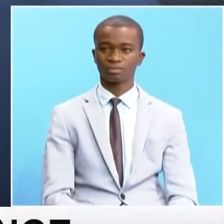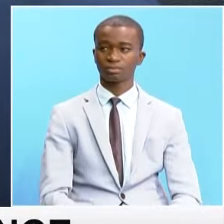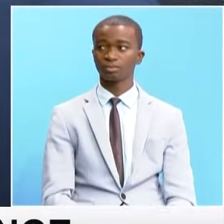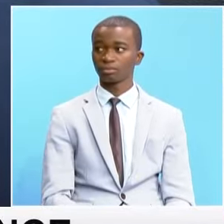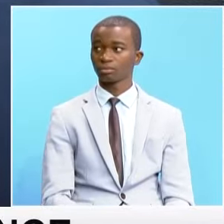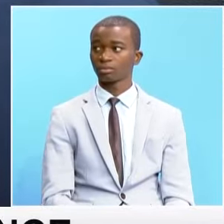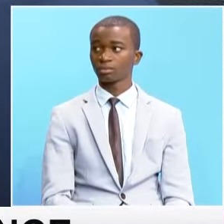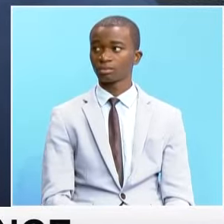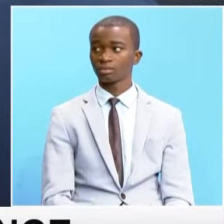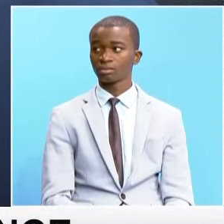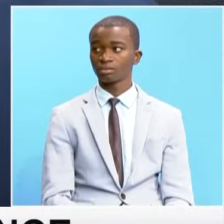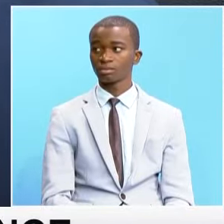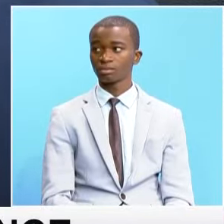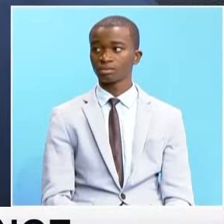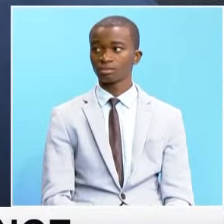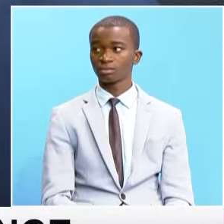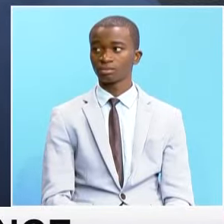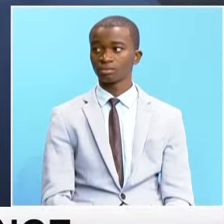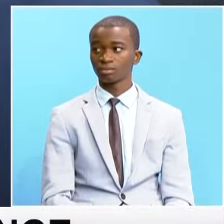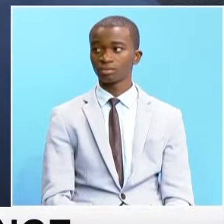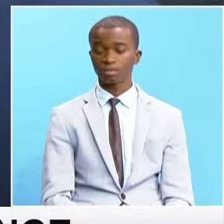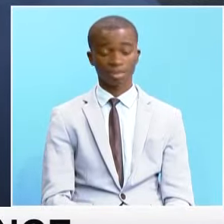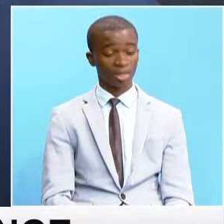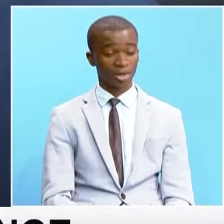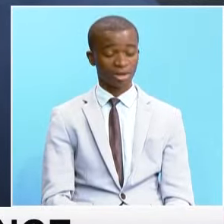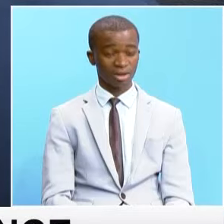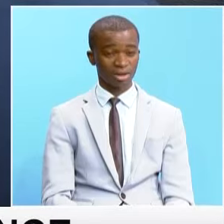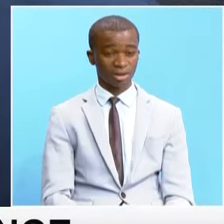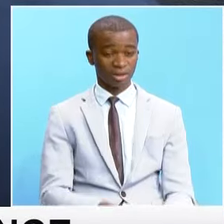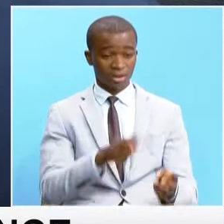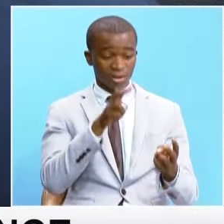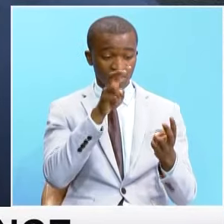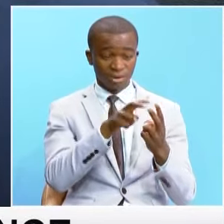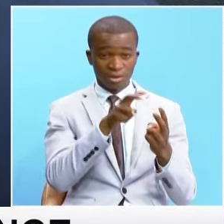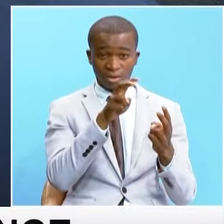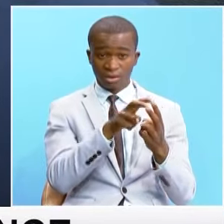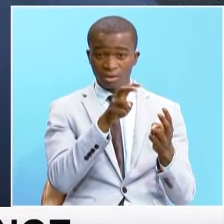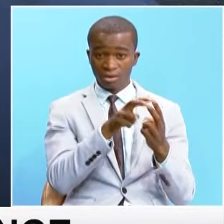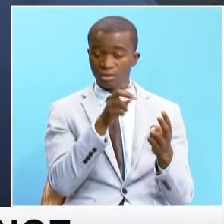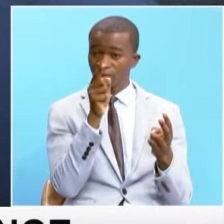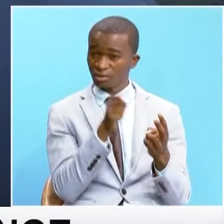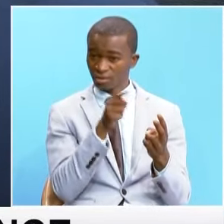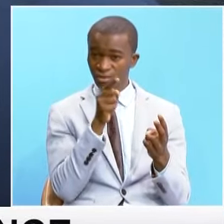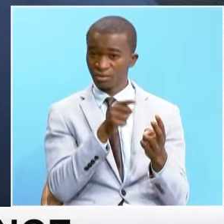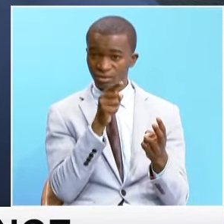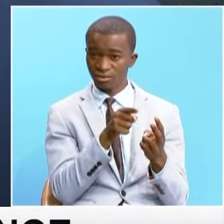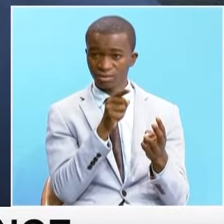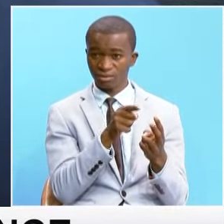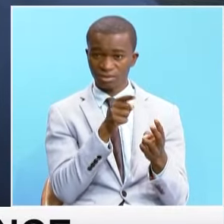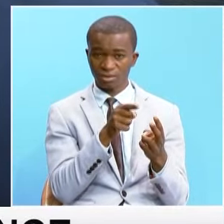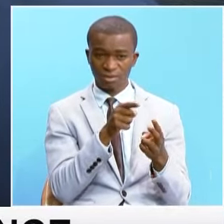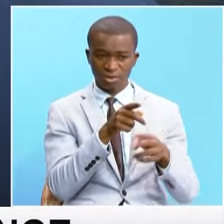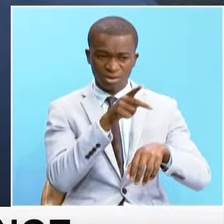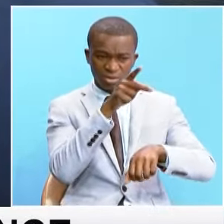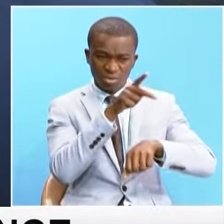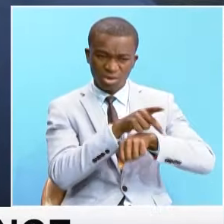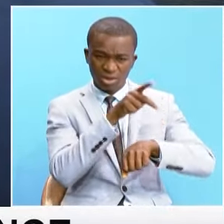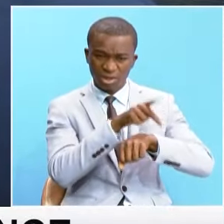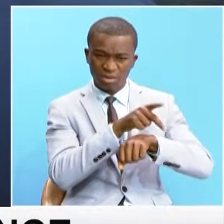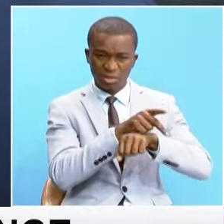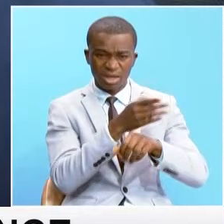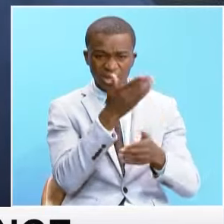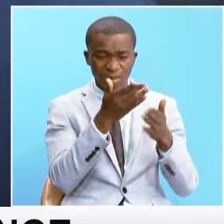projects where maybe contracts for implementation have lapsed, and for